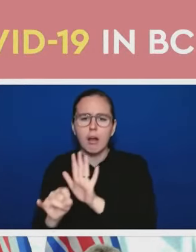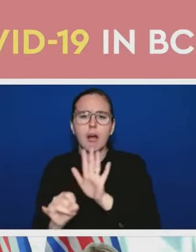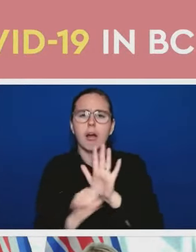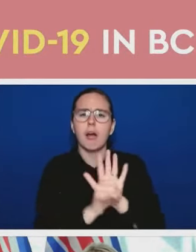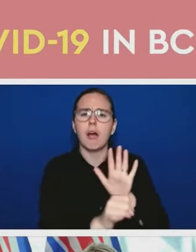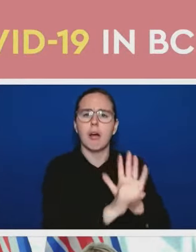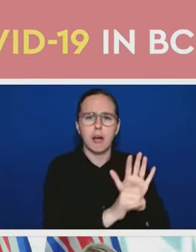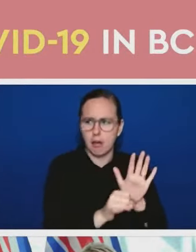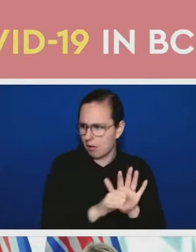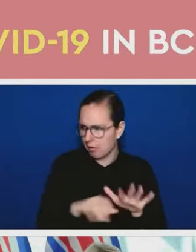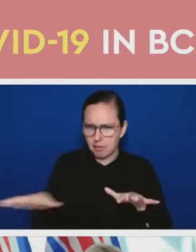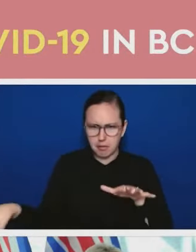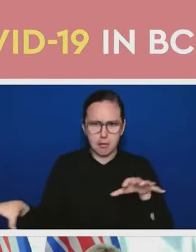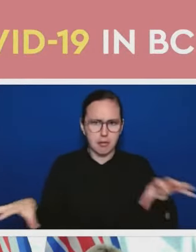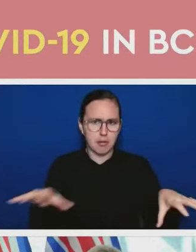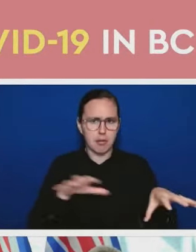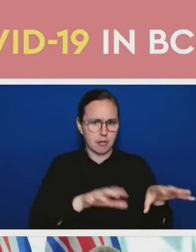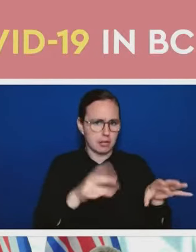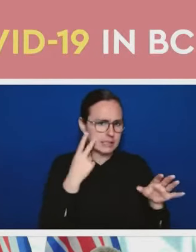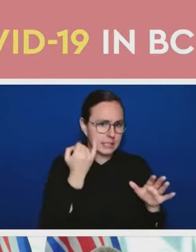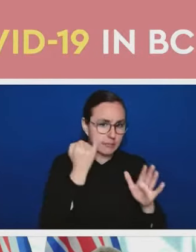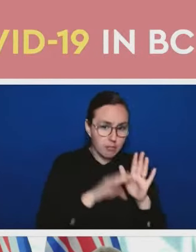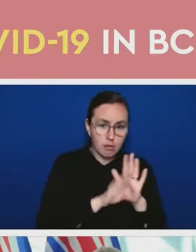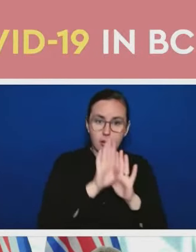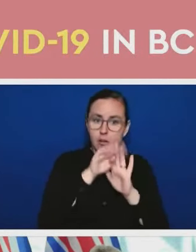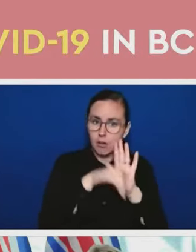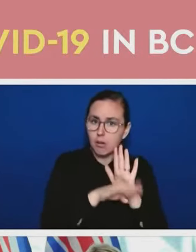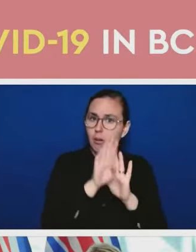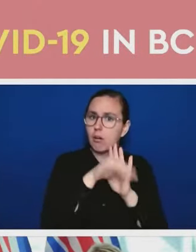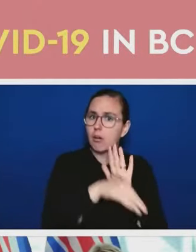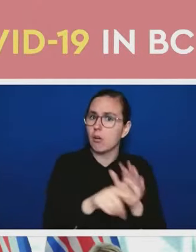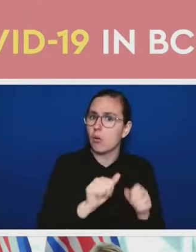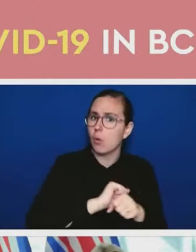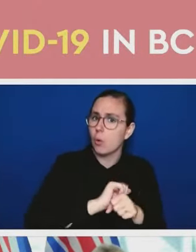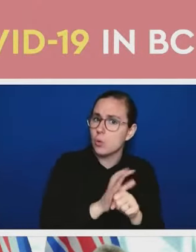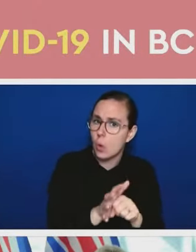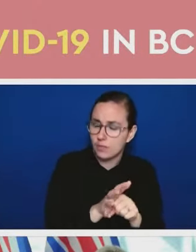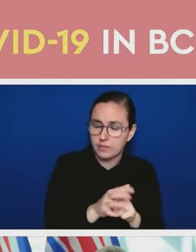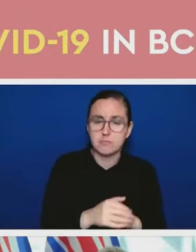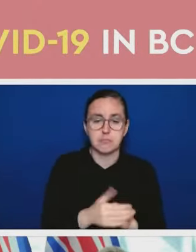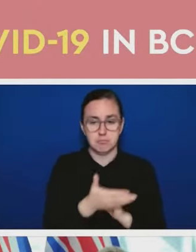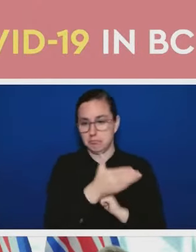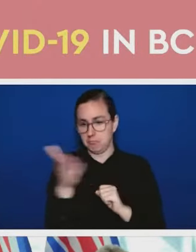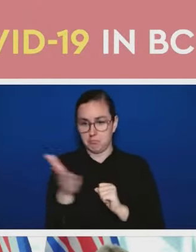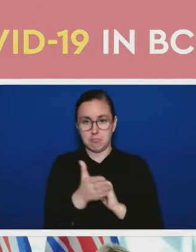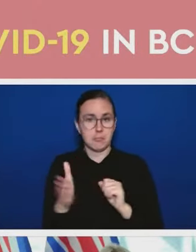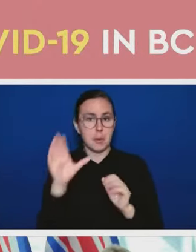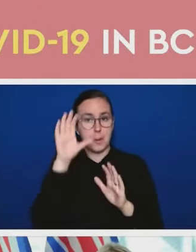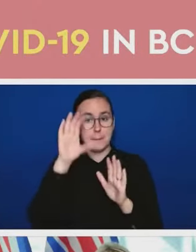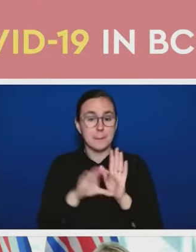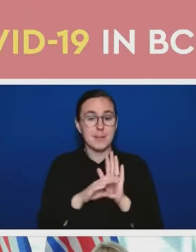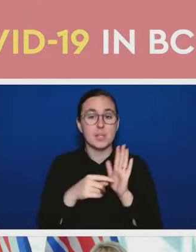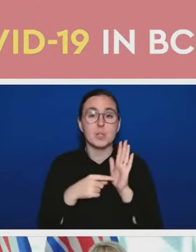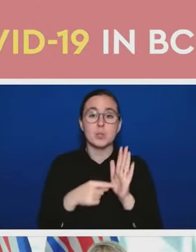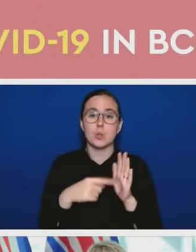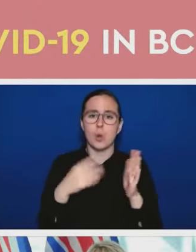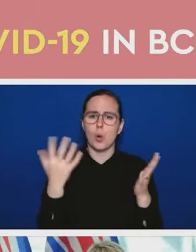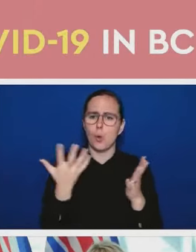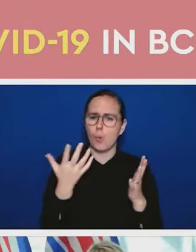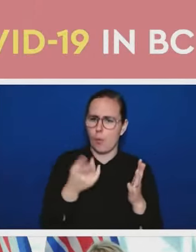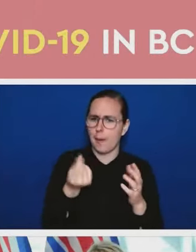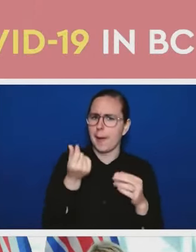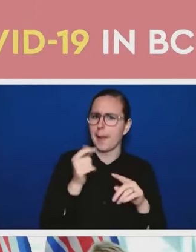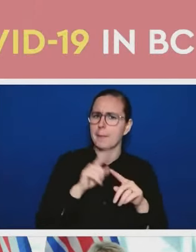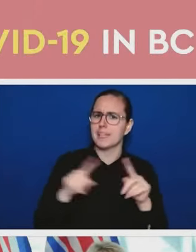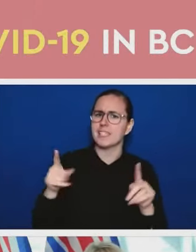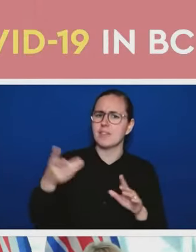This pattern is a little bit different. The visions that we're showing are a little bit different from what we showed in the past, and we're moving towards a